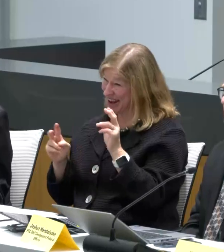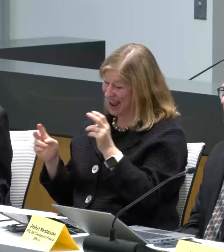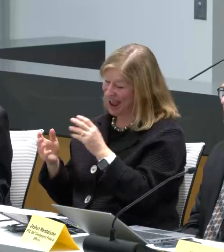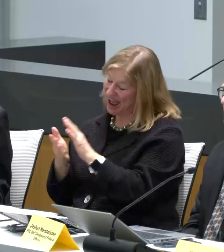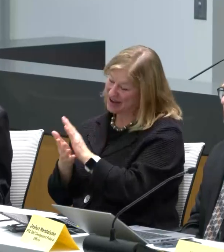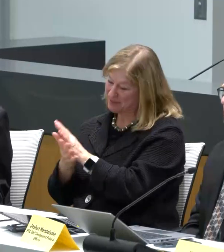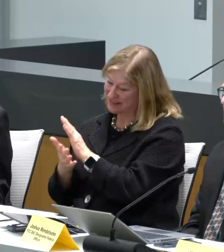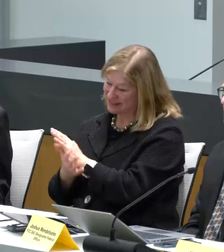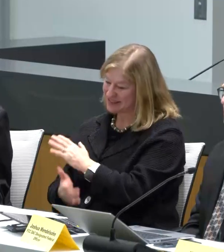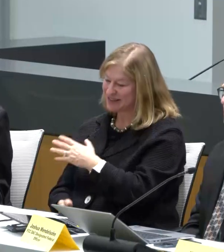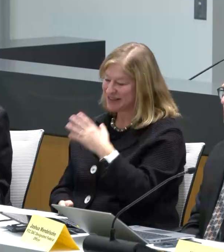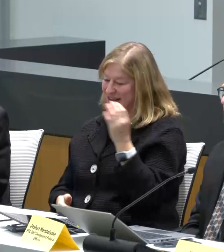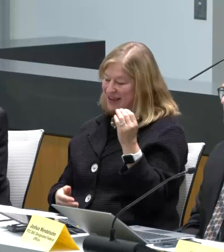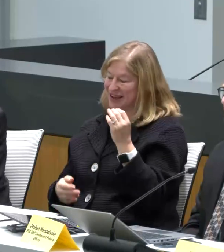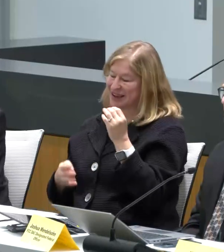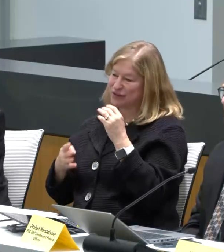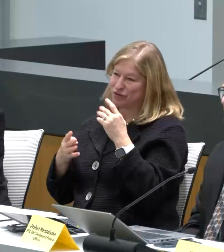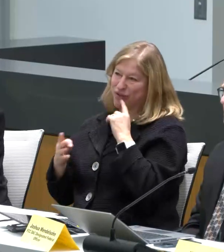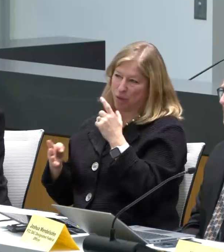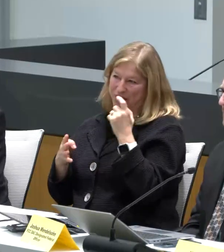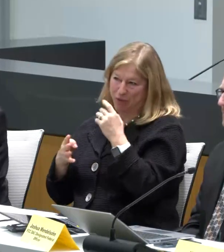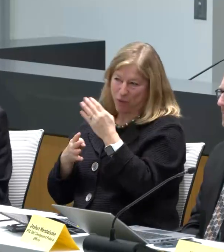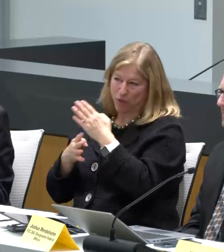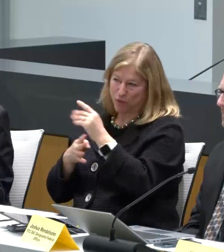that meeting, adopted 4 different items.